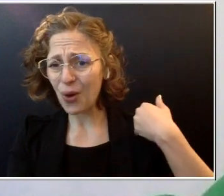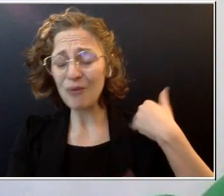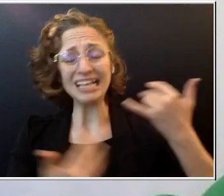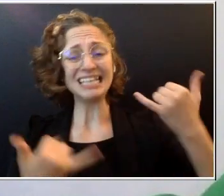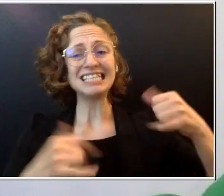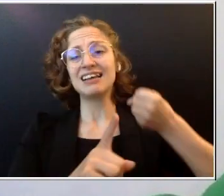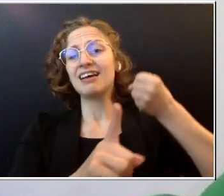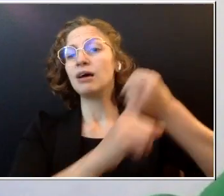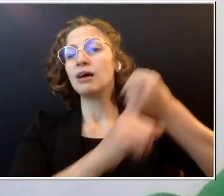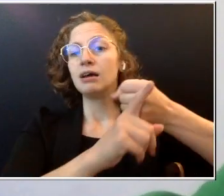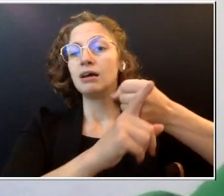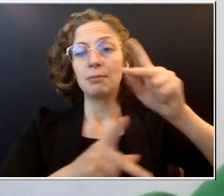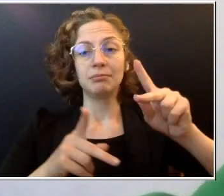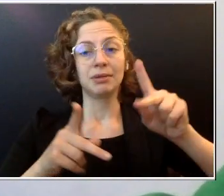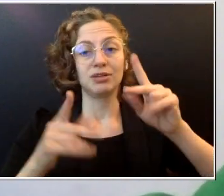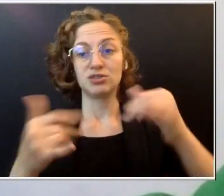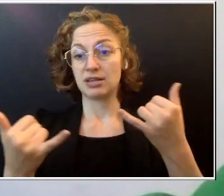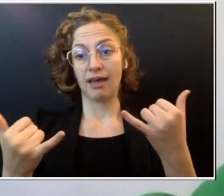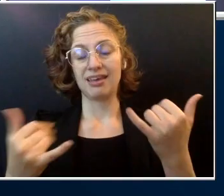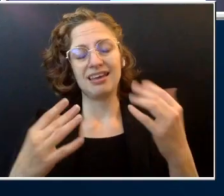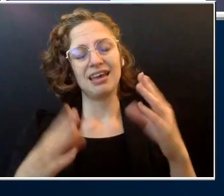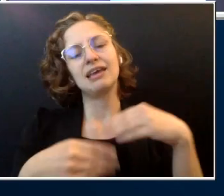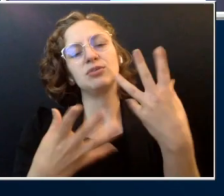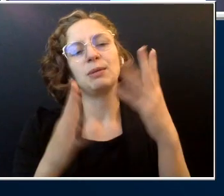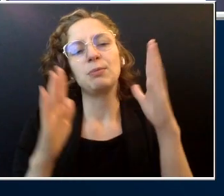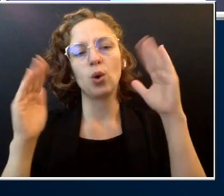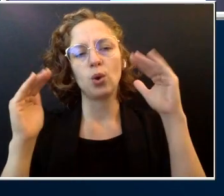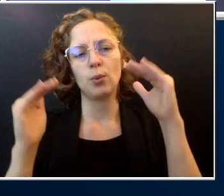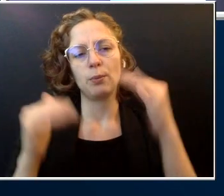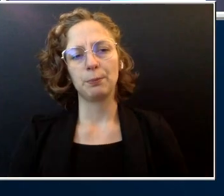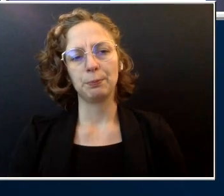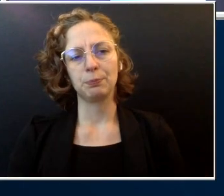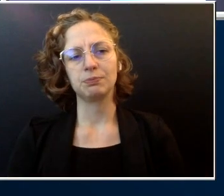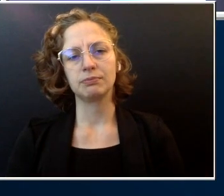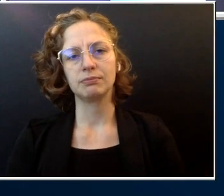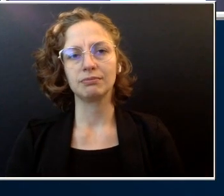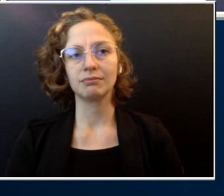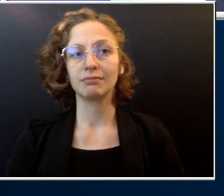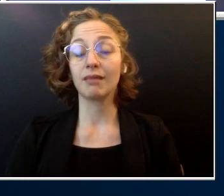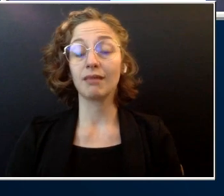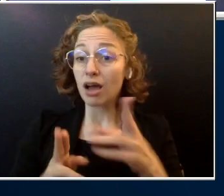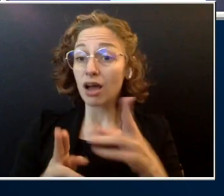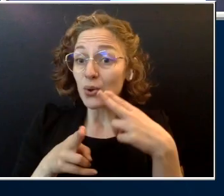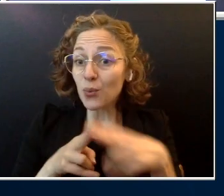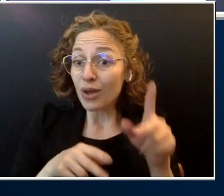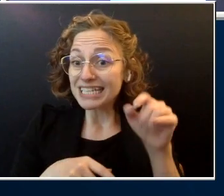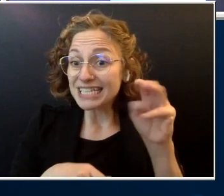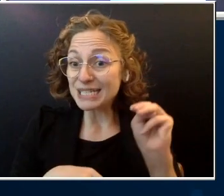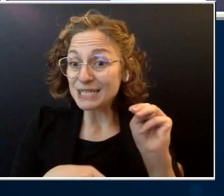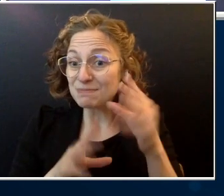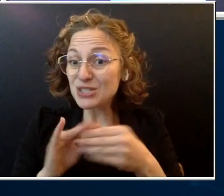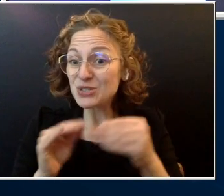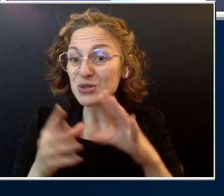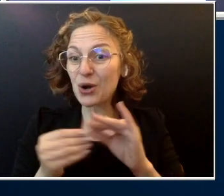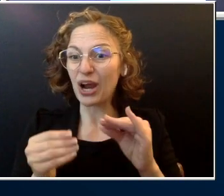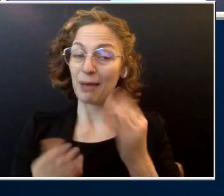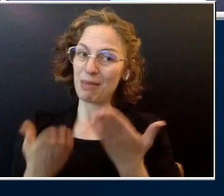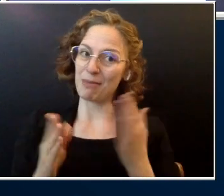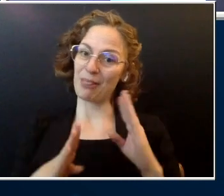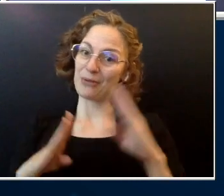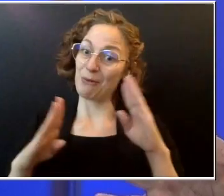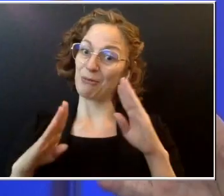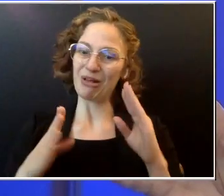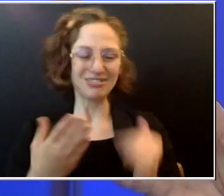is huge. It gives people hope. For sure. Yeah. Quick Tim story. Yeah. I'm going to get myself in trouble here. Get it. Tim used to plan all of his